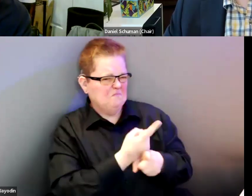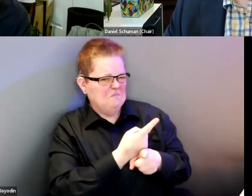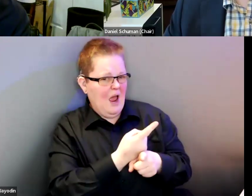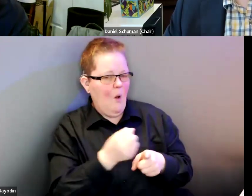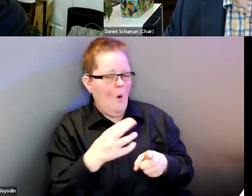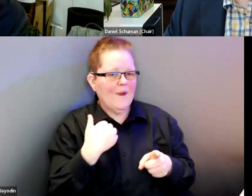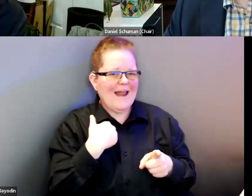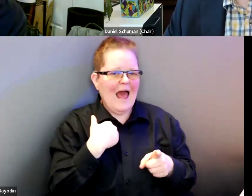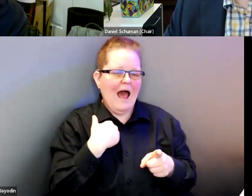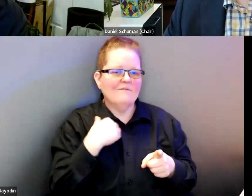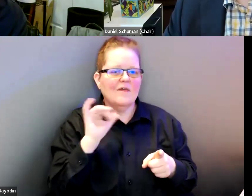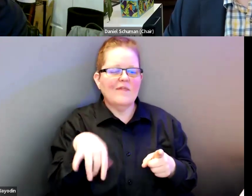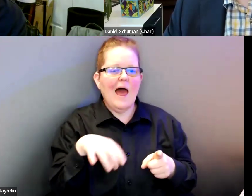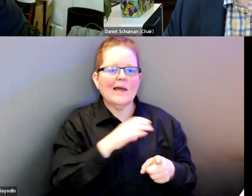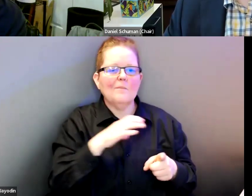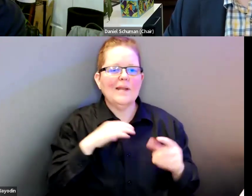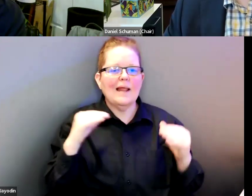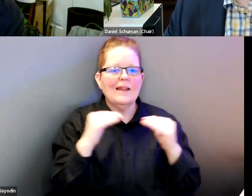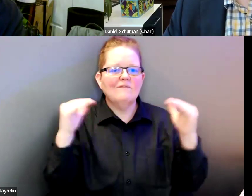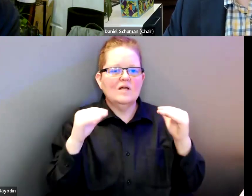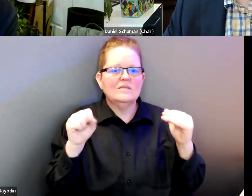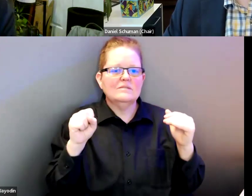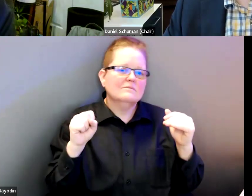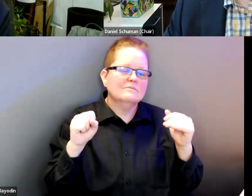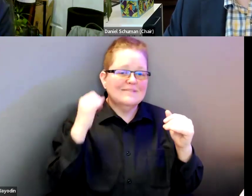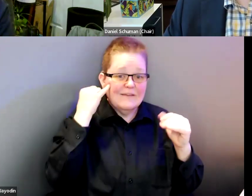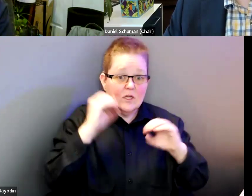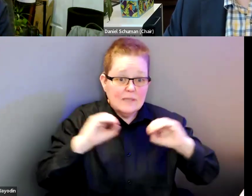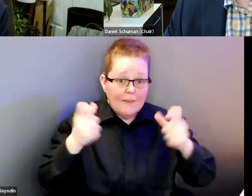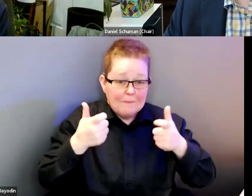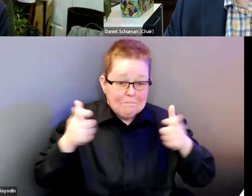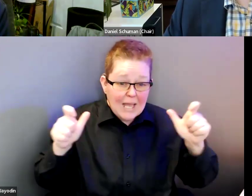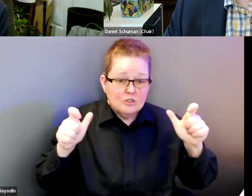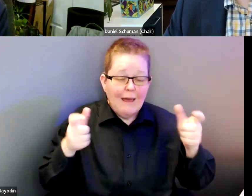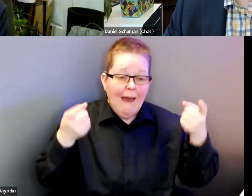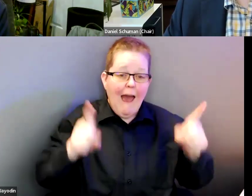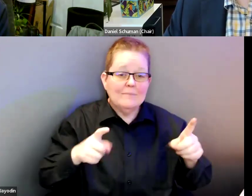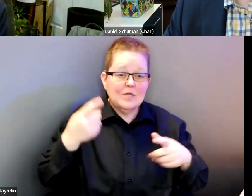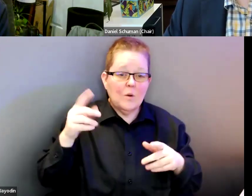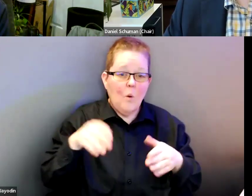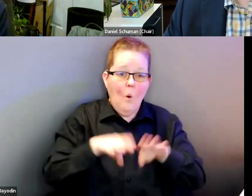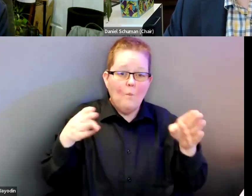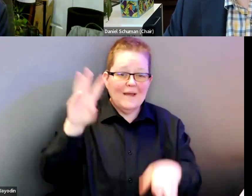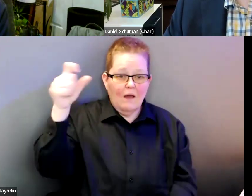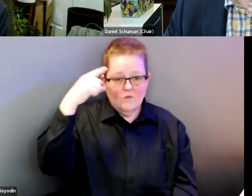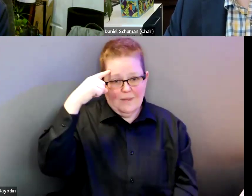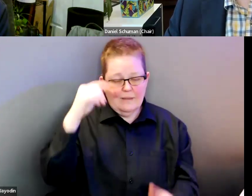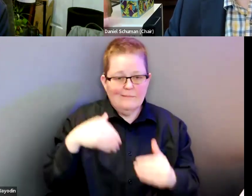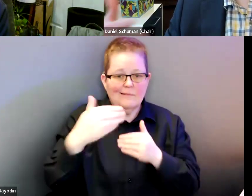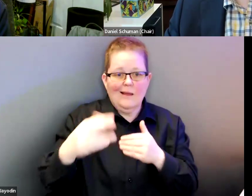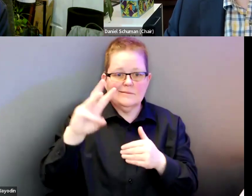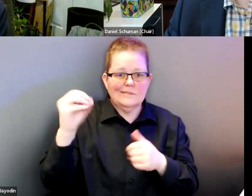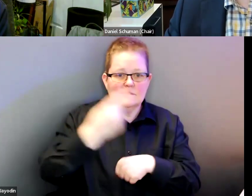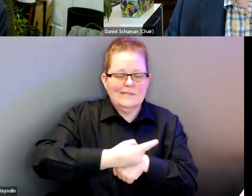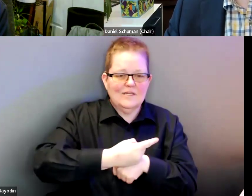level. Just depend, like, if there's nothing major that happens in open government in the next 60 days, then we don't necessarily need to have we can do it